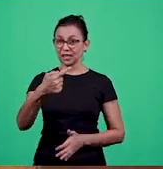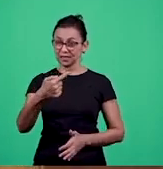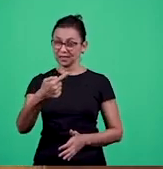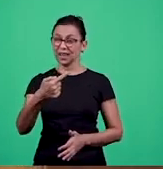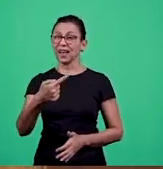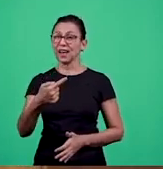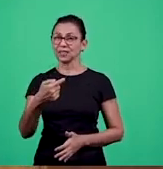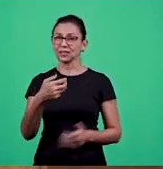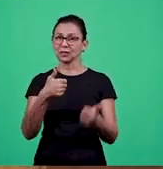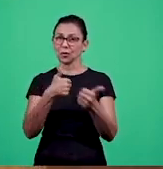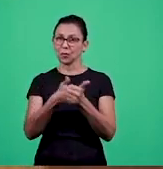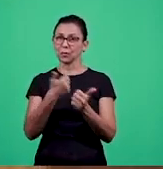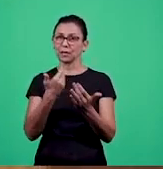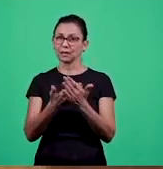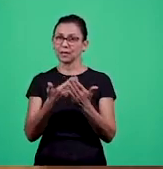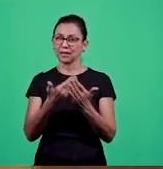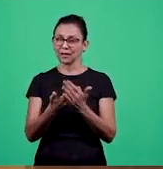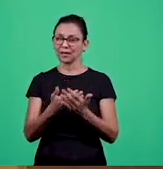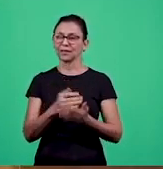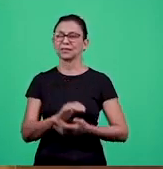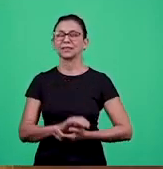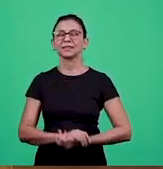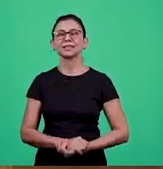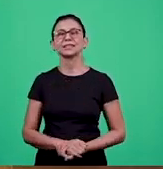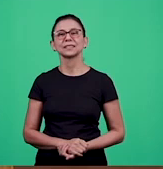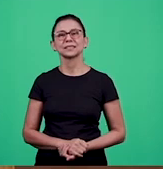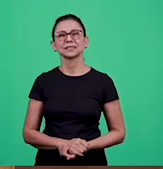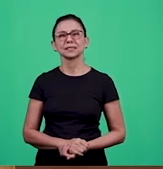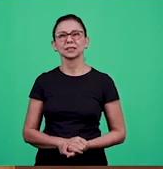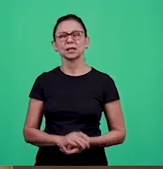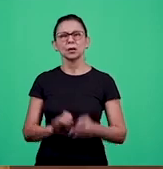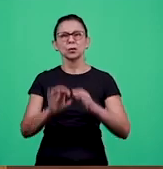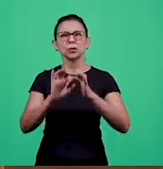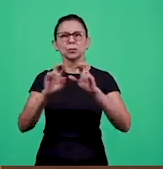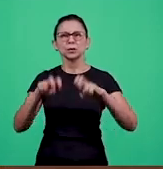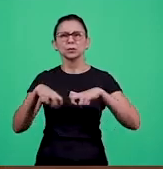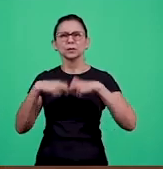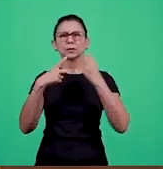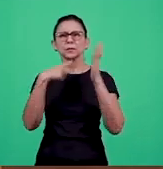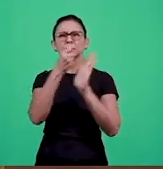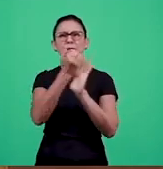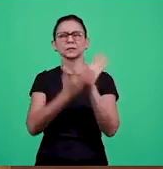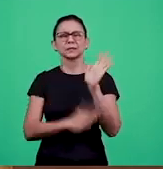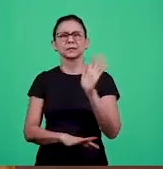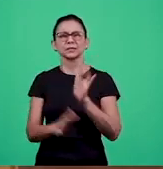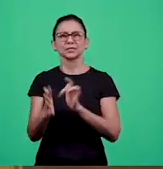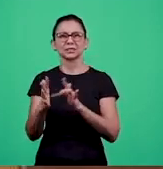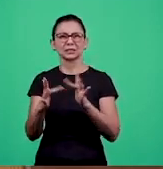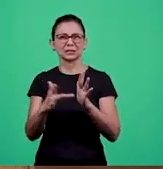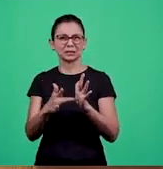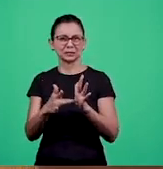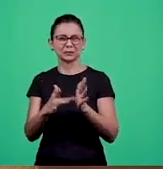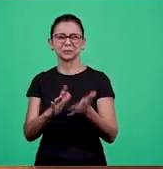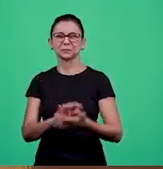watching us. We are going to close our eyes and we're going to plead for the blood of Jesus.